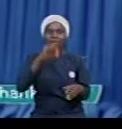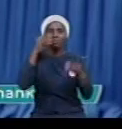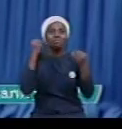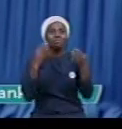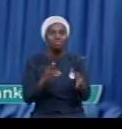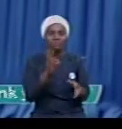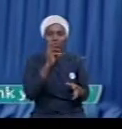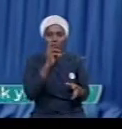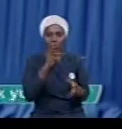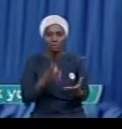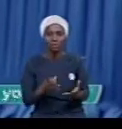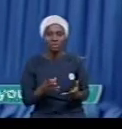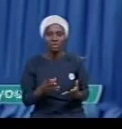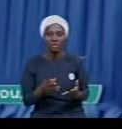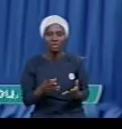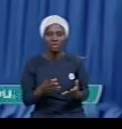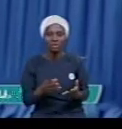Then